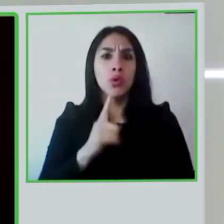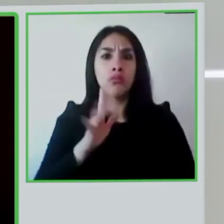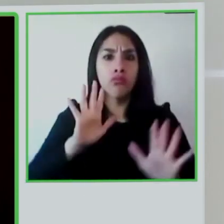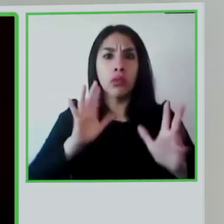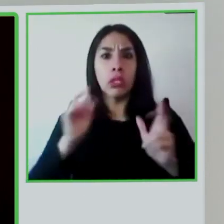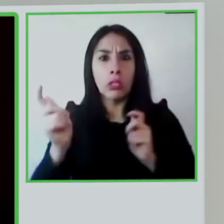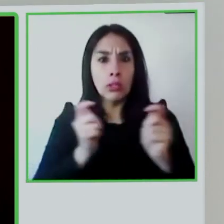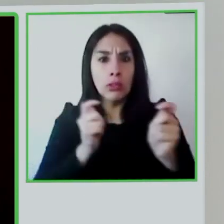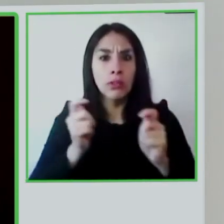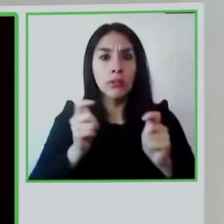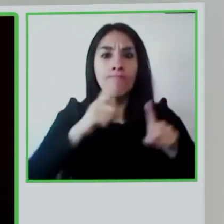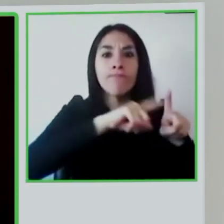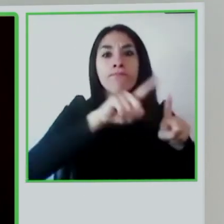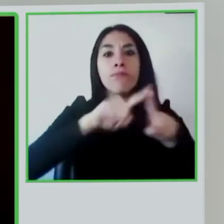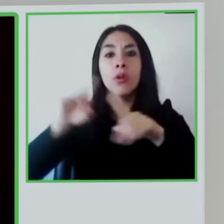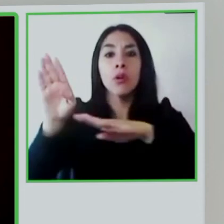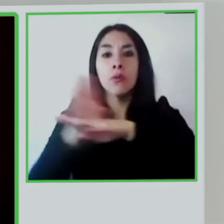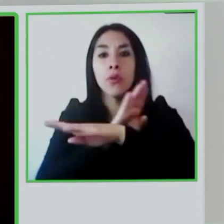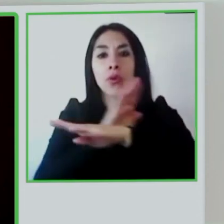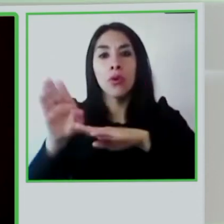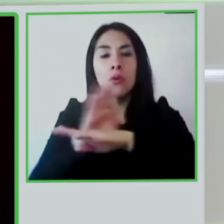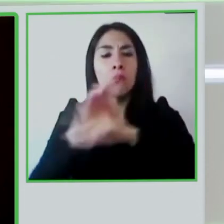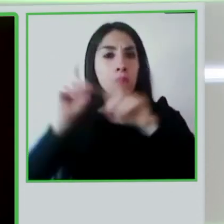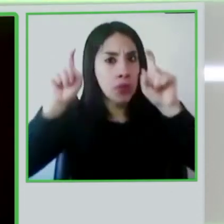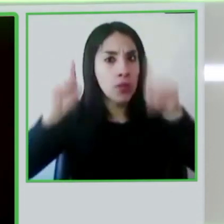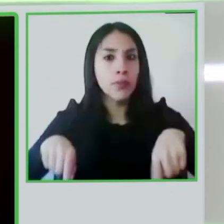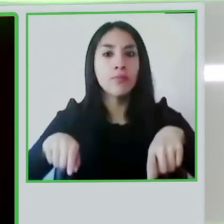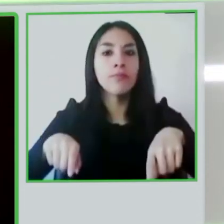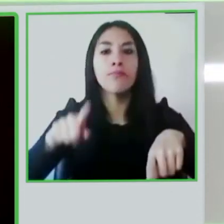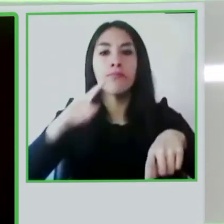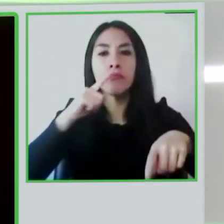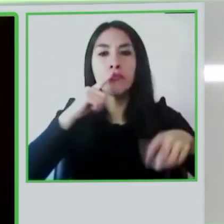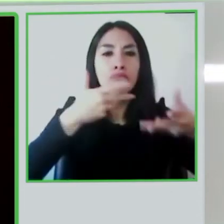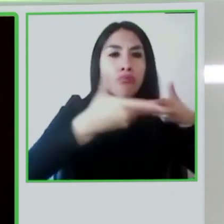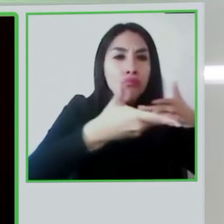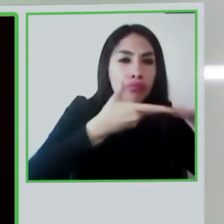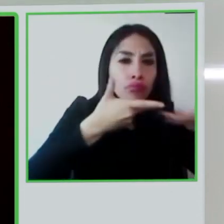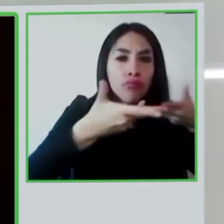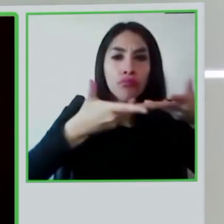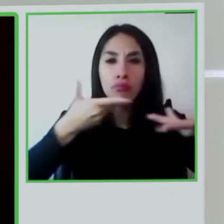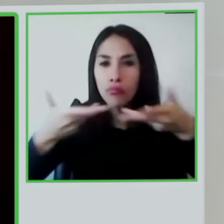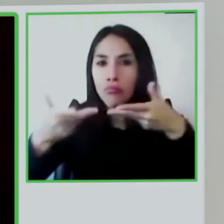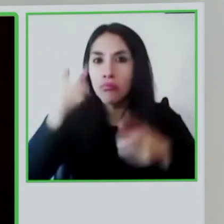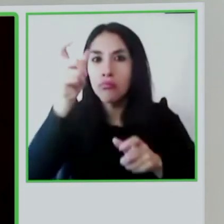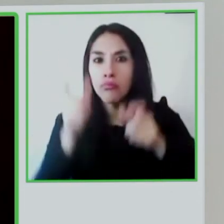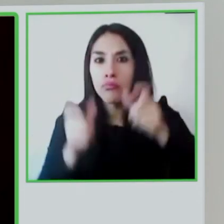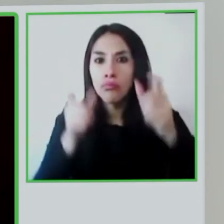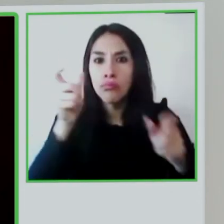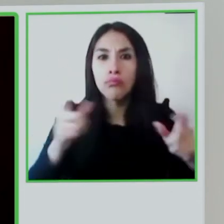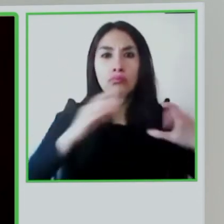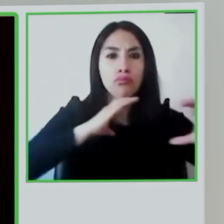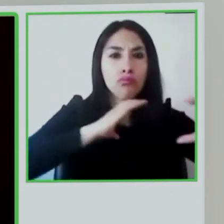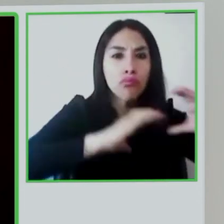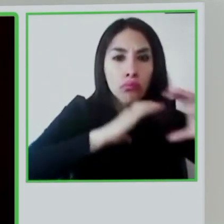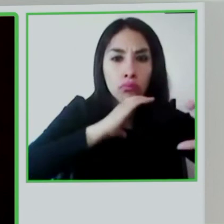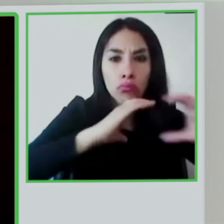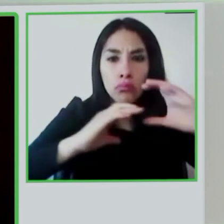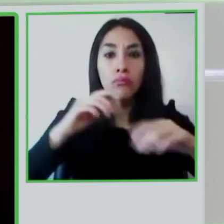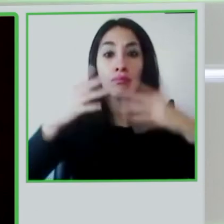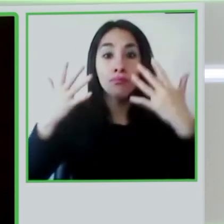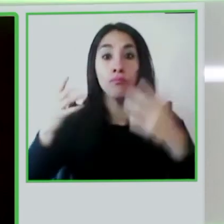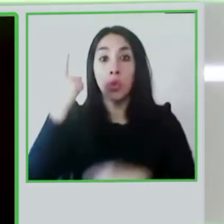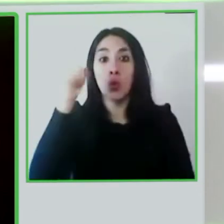we're having the benefits for them and for society, and the communication between companies is important.